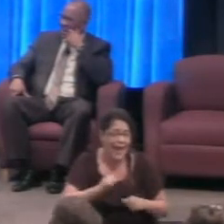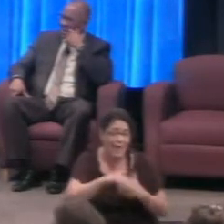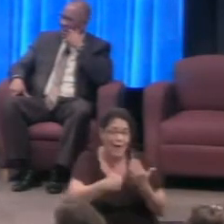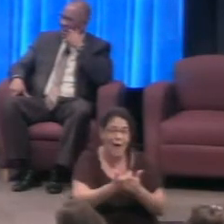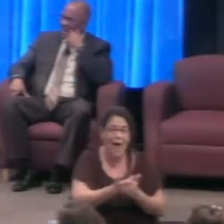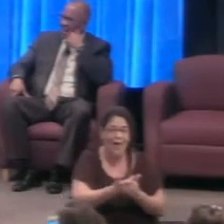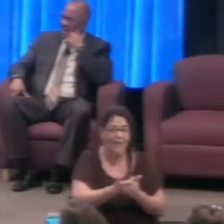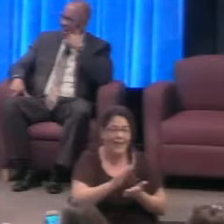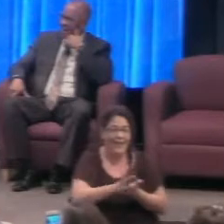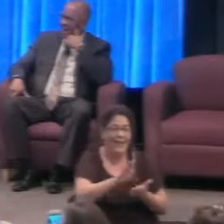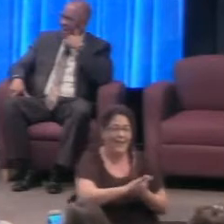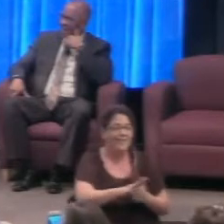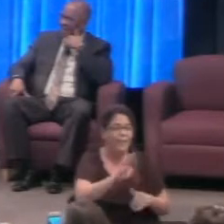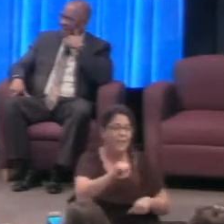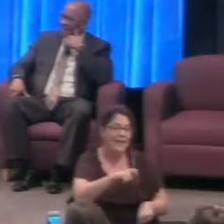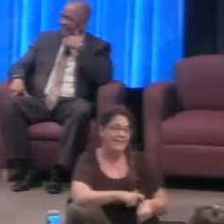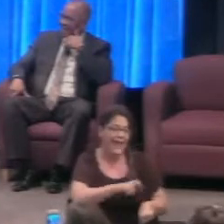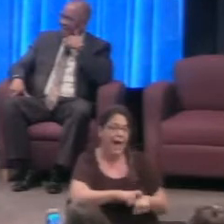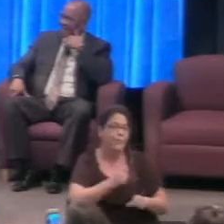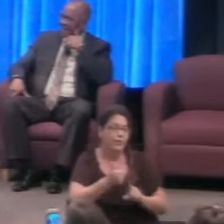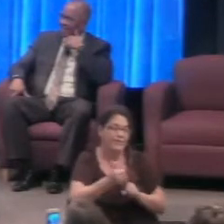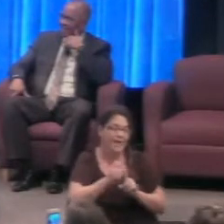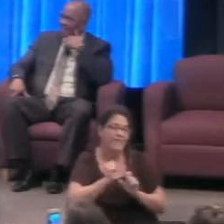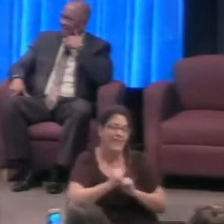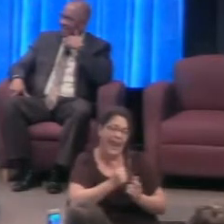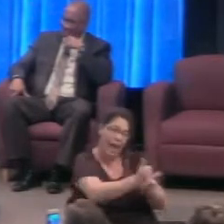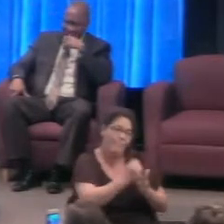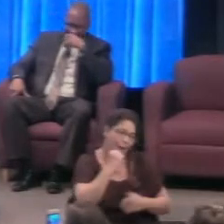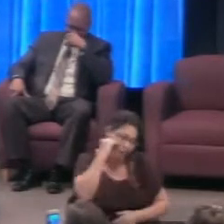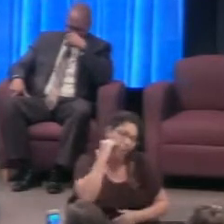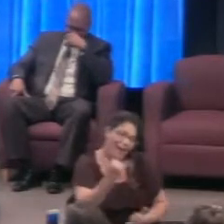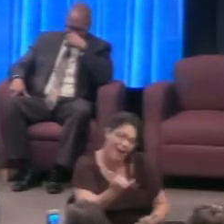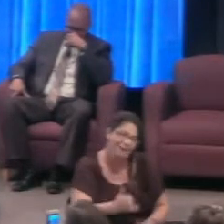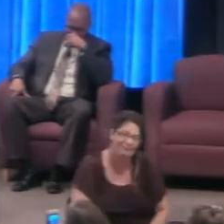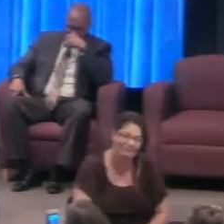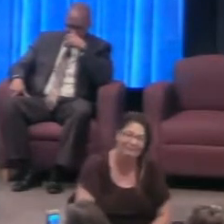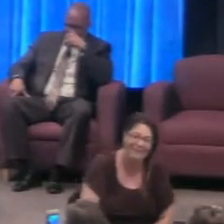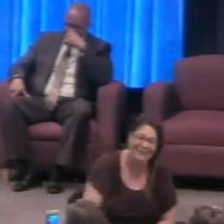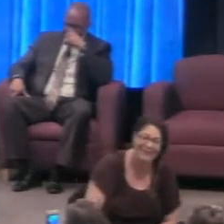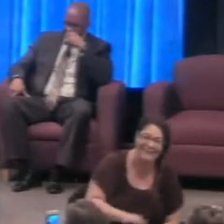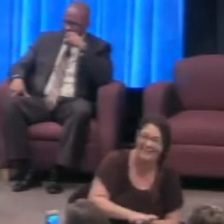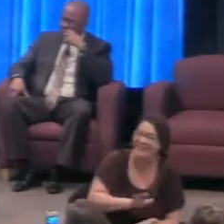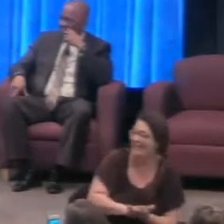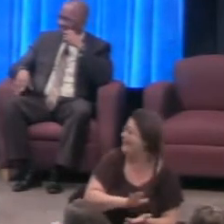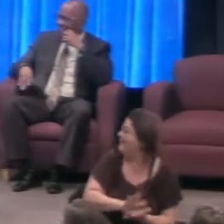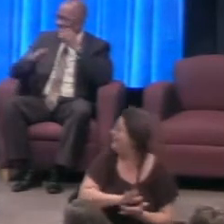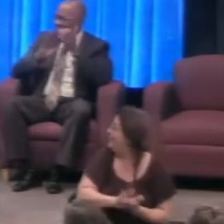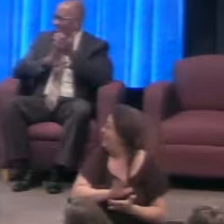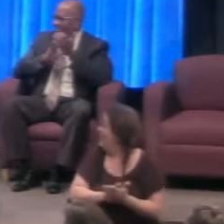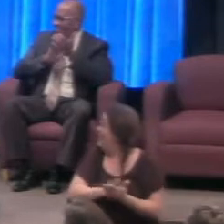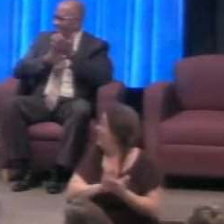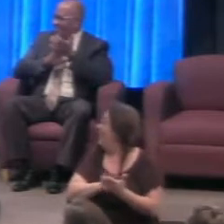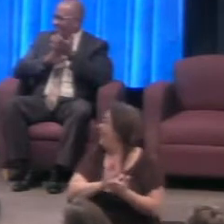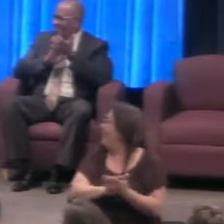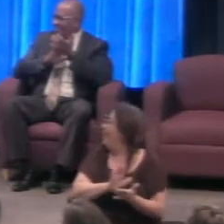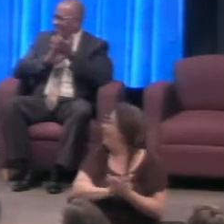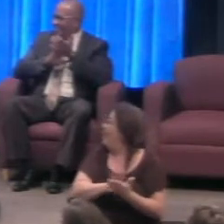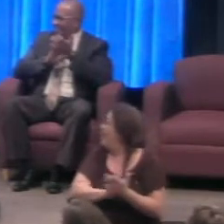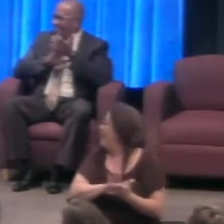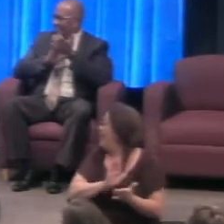So I think it's about time, you can probably pitch in at the house a little bit. But seriously.